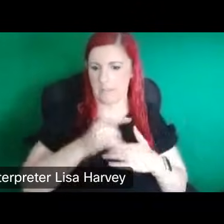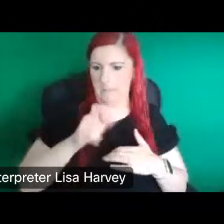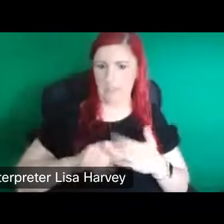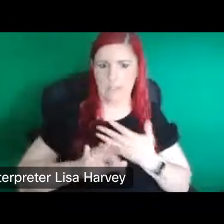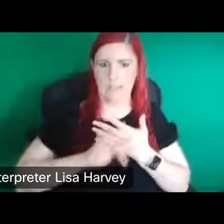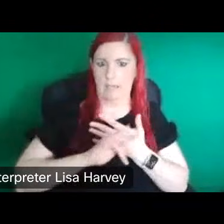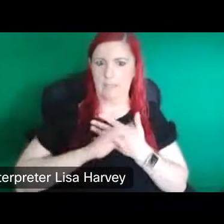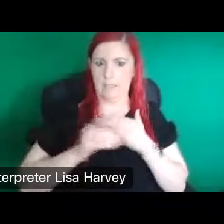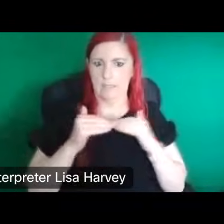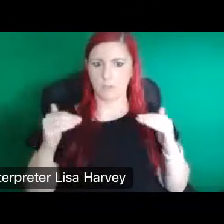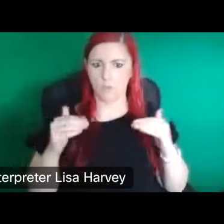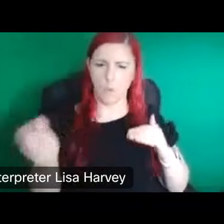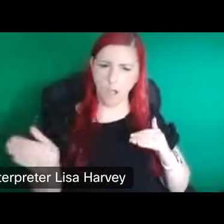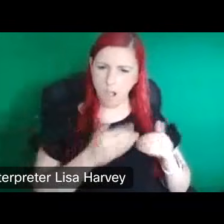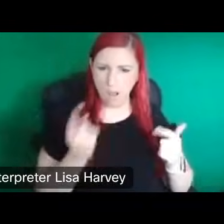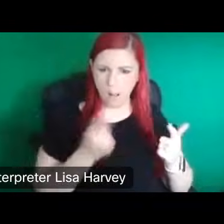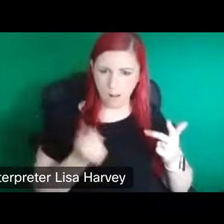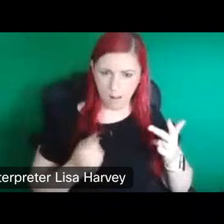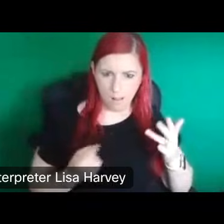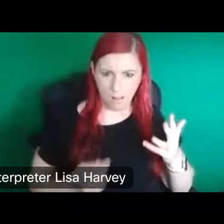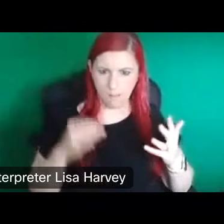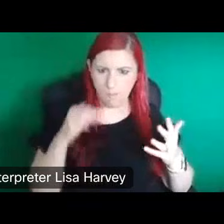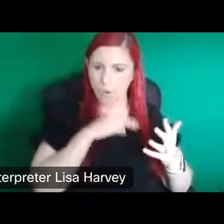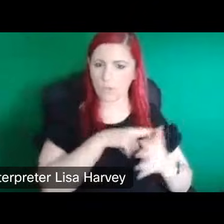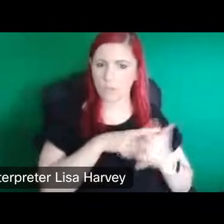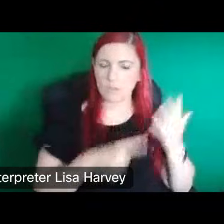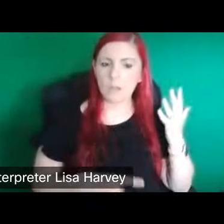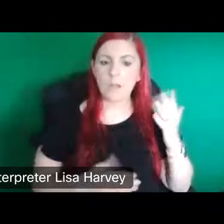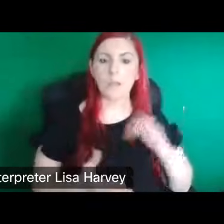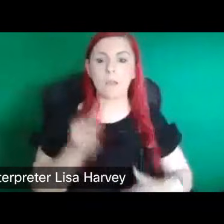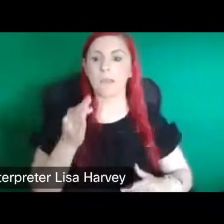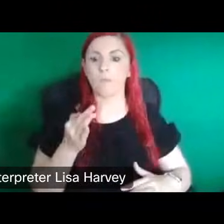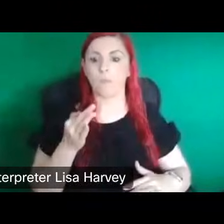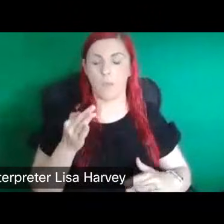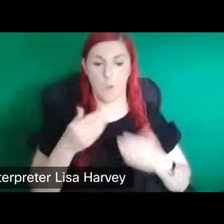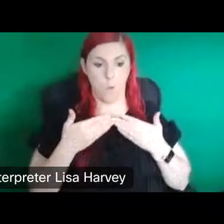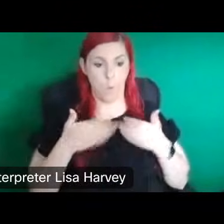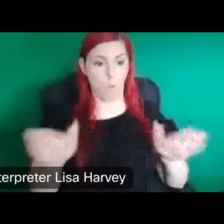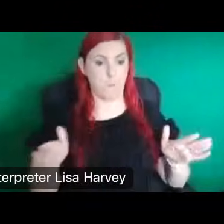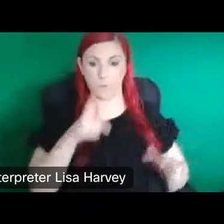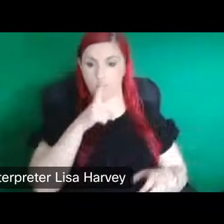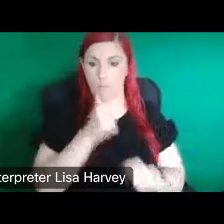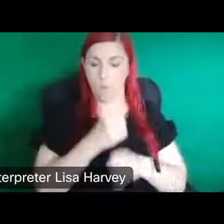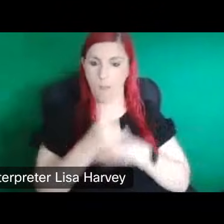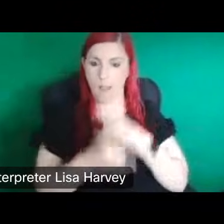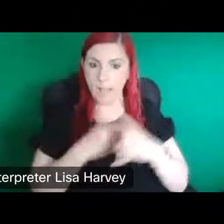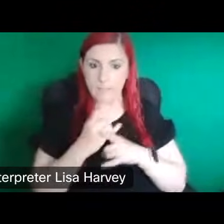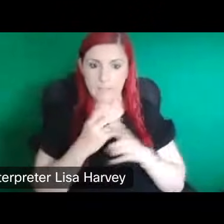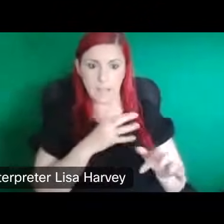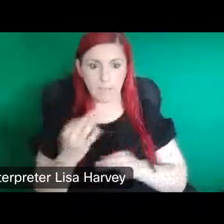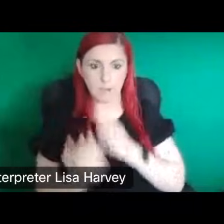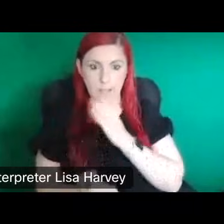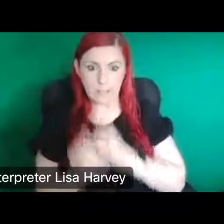all of these elements are synergistic. When we speak openly about what happened in the wake of an incident, we